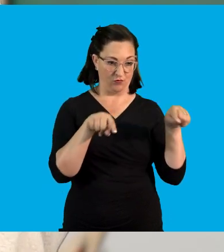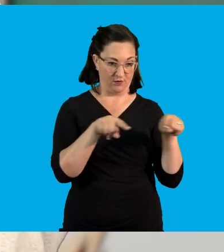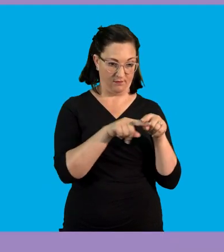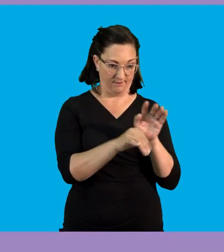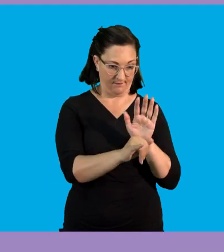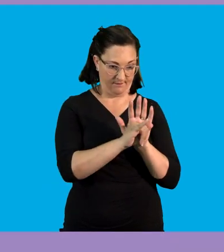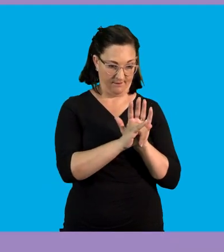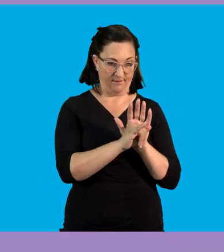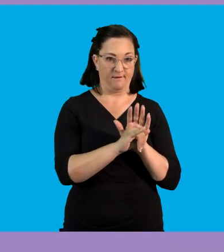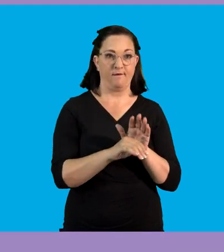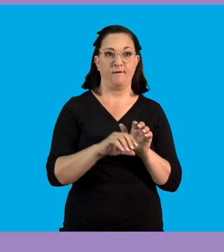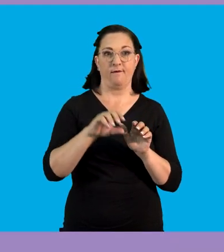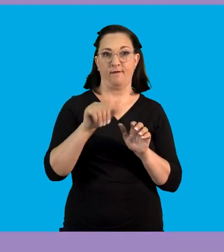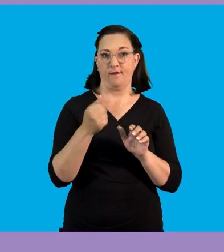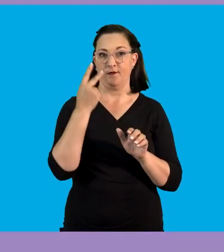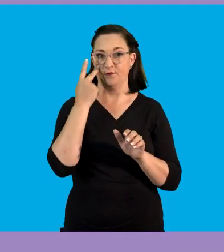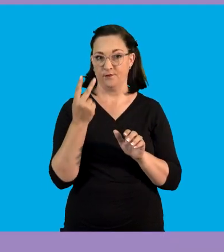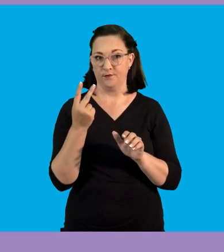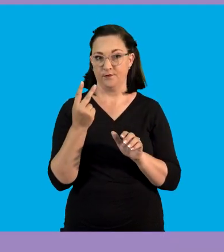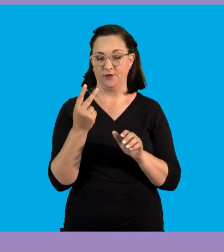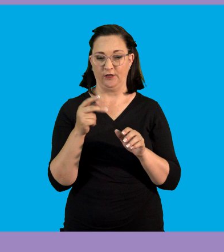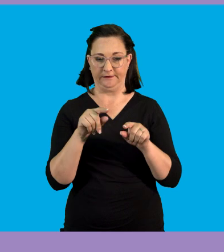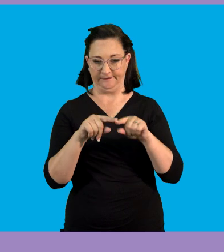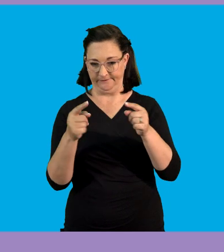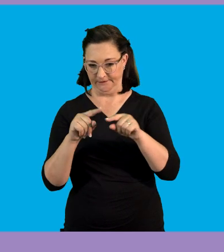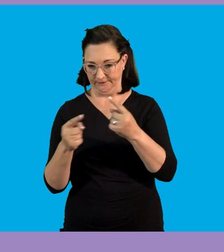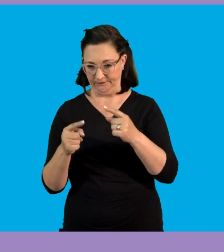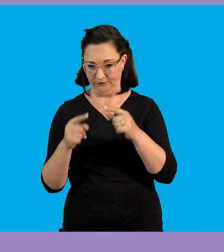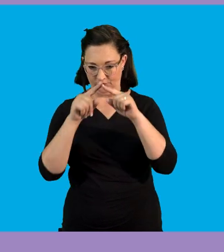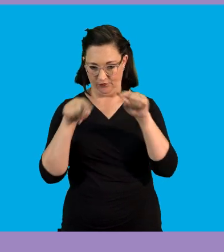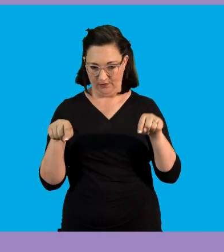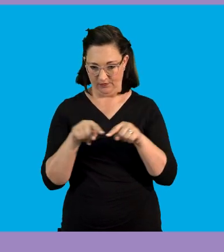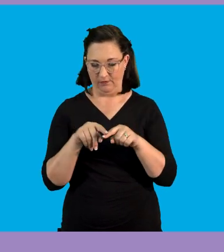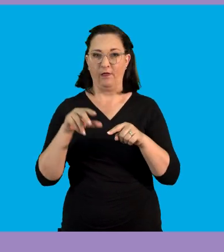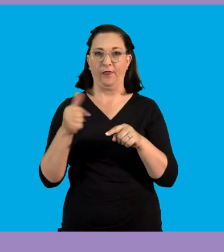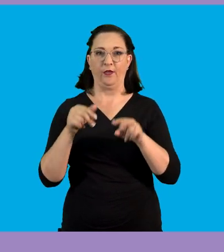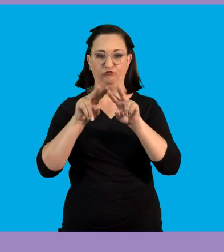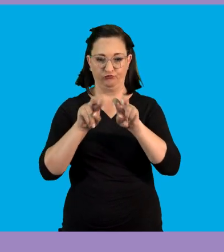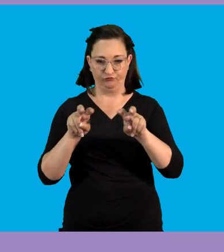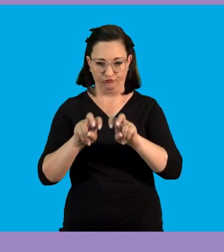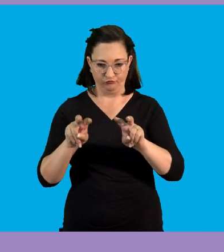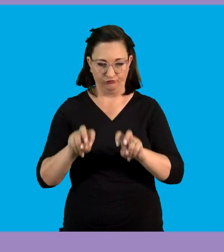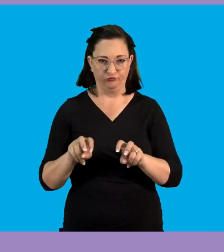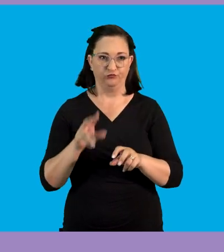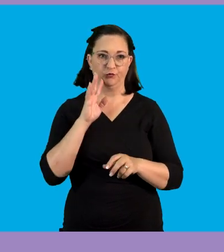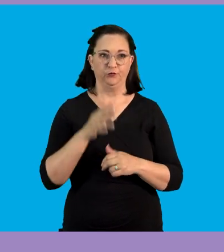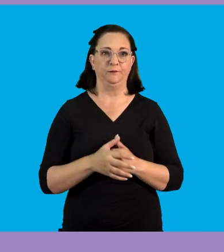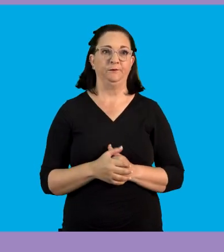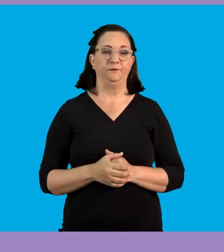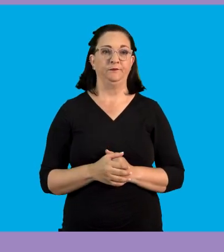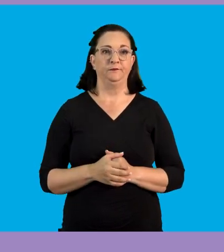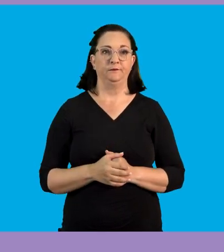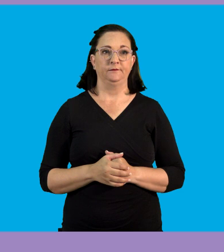triangles, and then distinguish between triangles, and then investigate triangles. All these would be our 2D